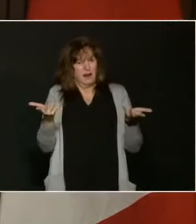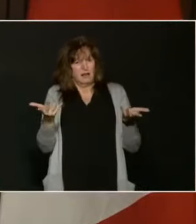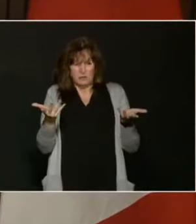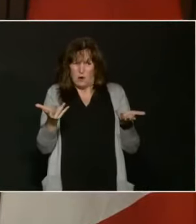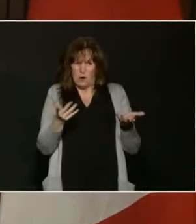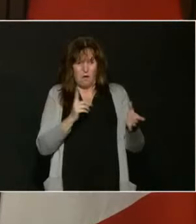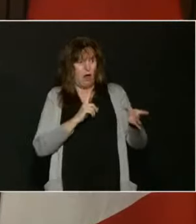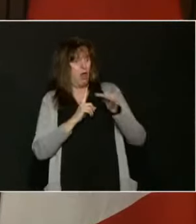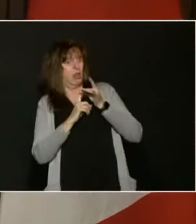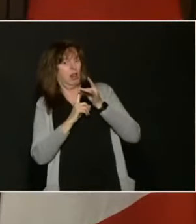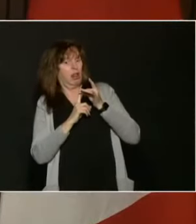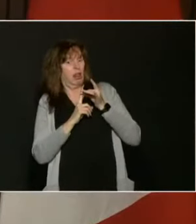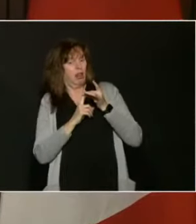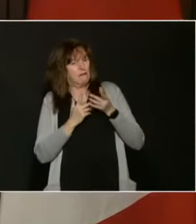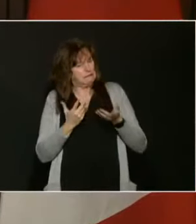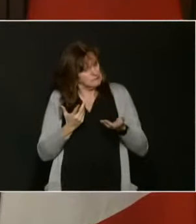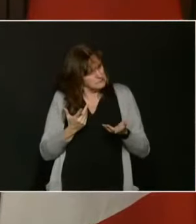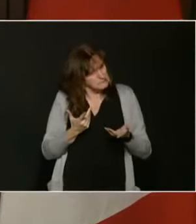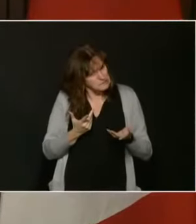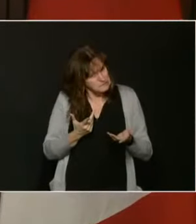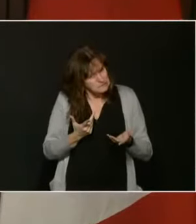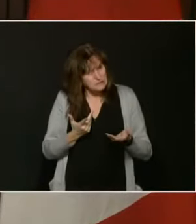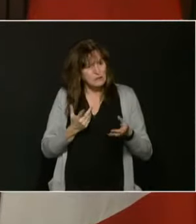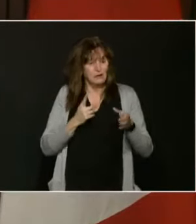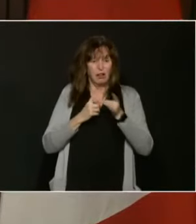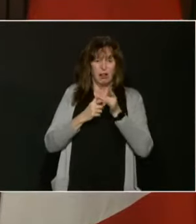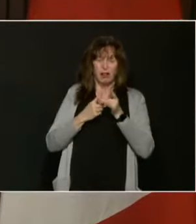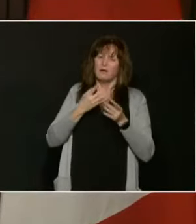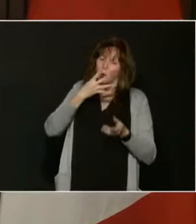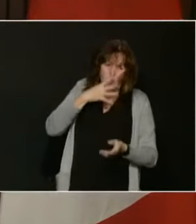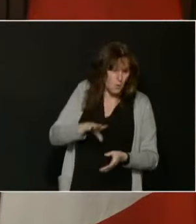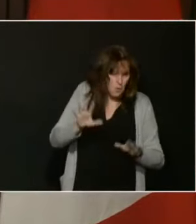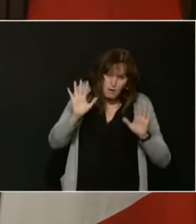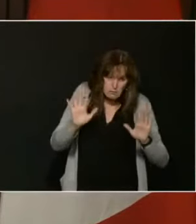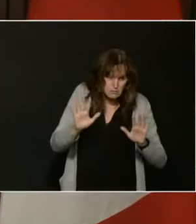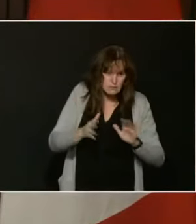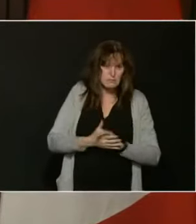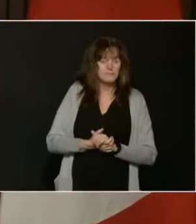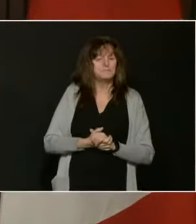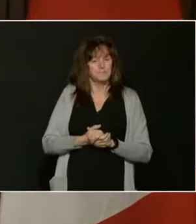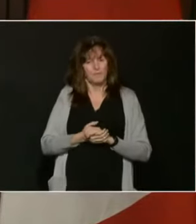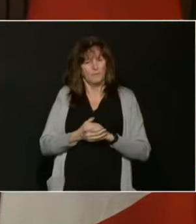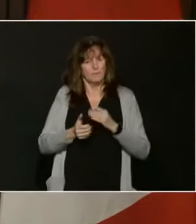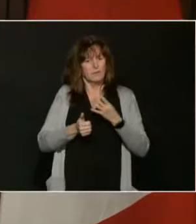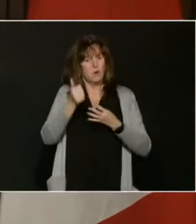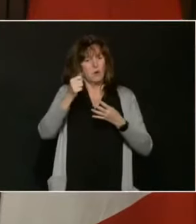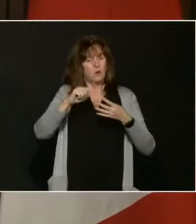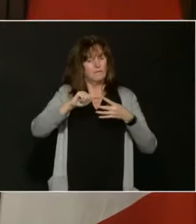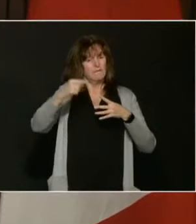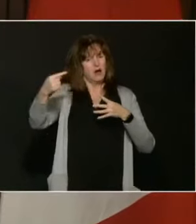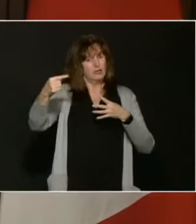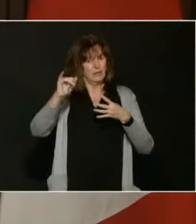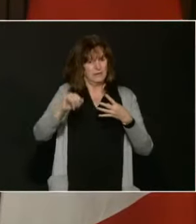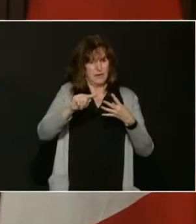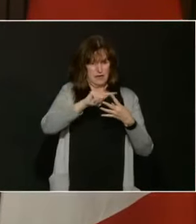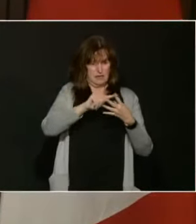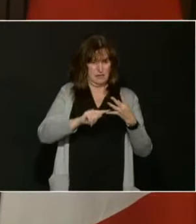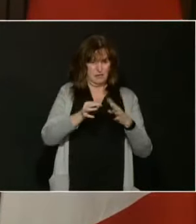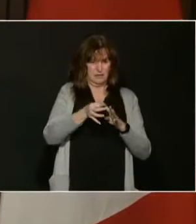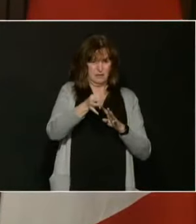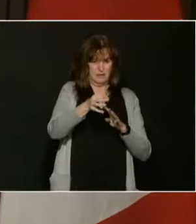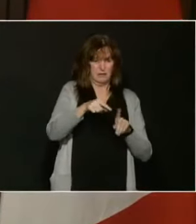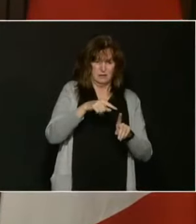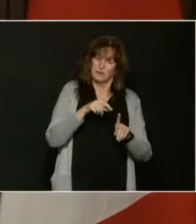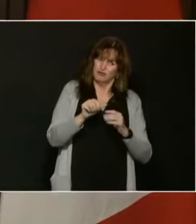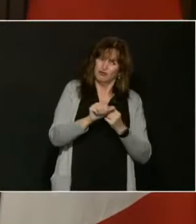yourself. The proportion of cases that are new variants of concern is also increasing steadily. So this means the risk of being exposed to someone